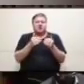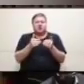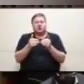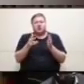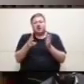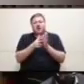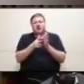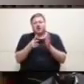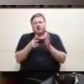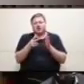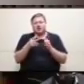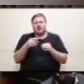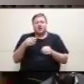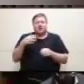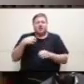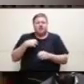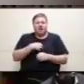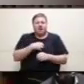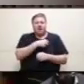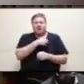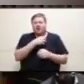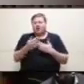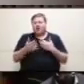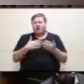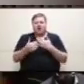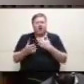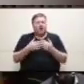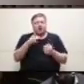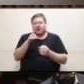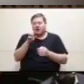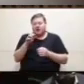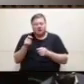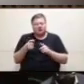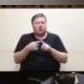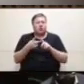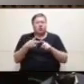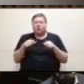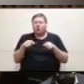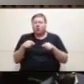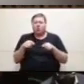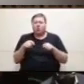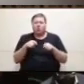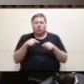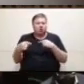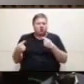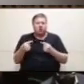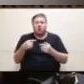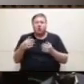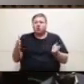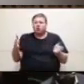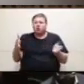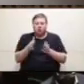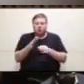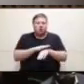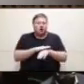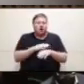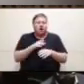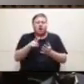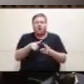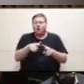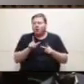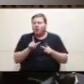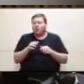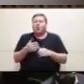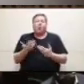the mayor that if there is any dispute, if there is any debt, be it a short-term loan or a